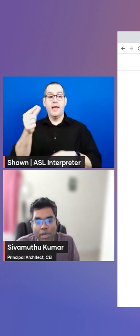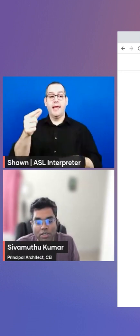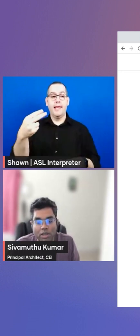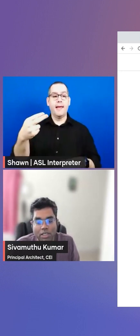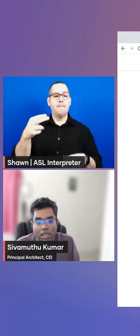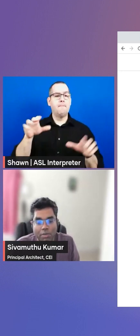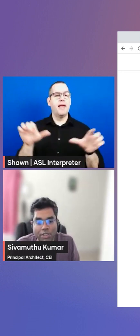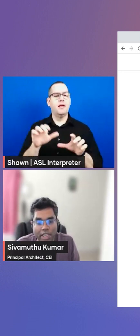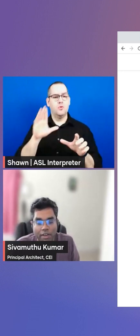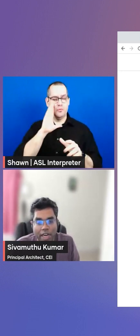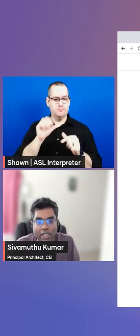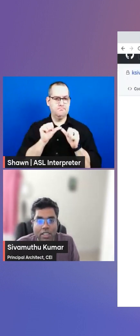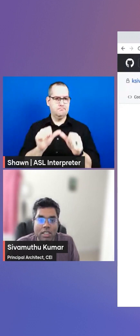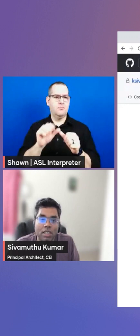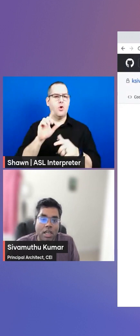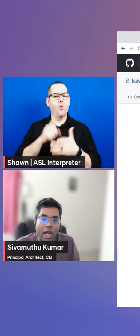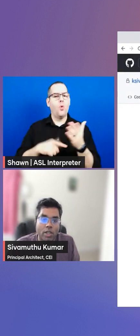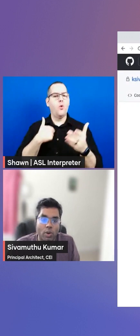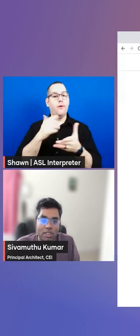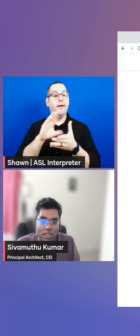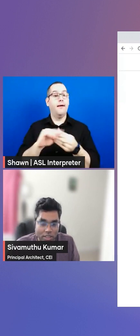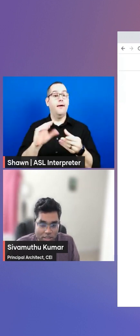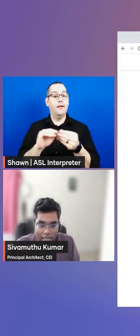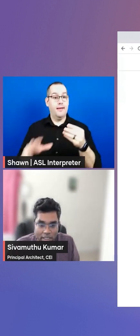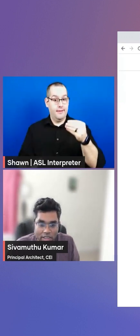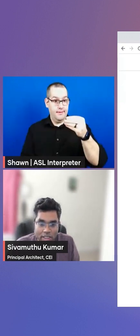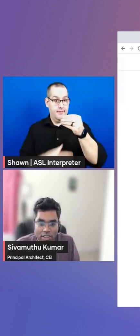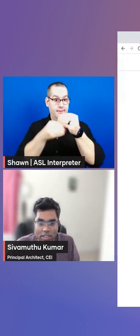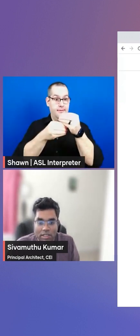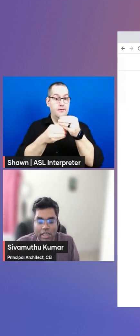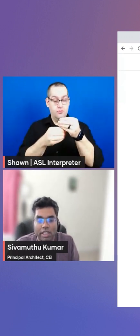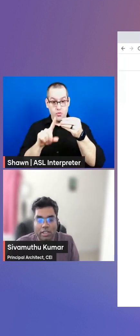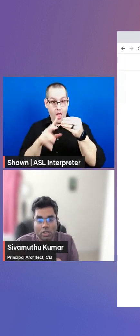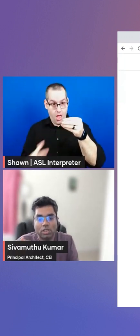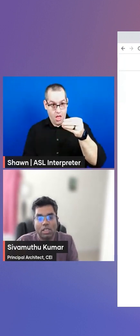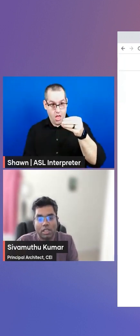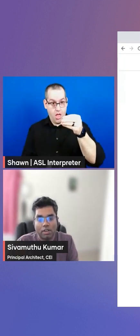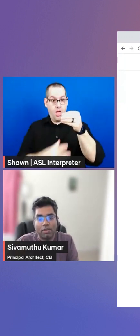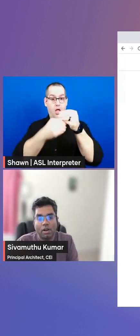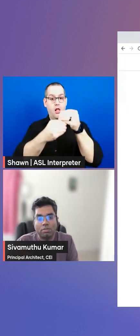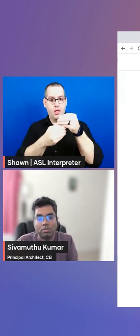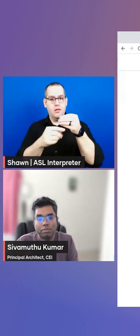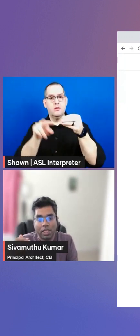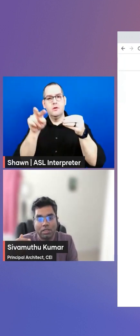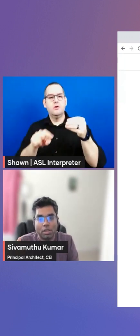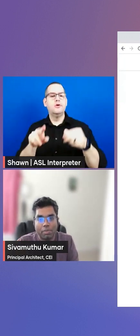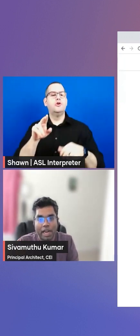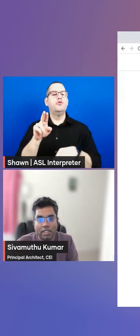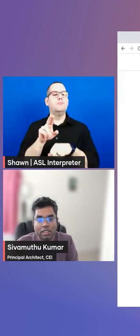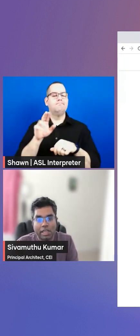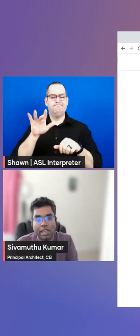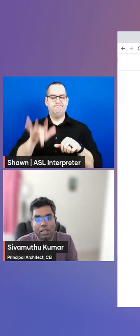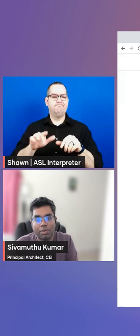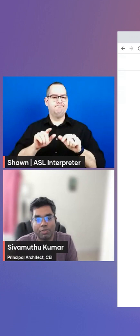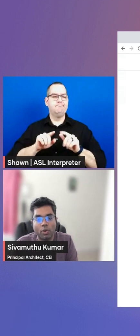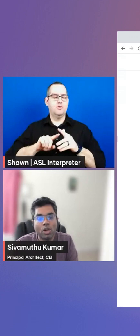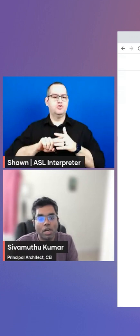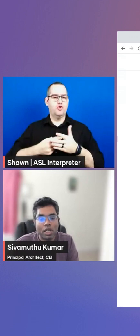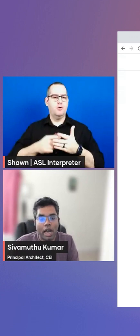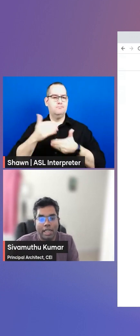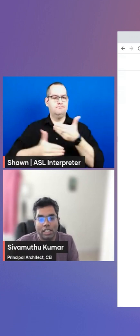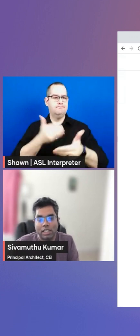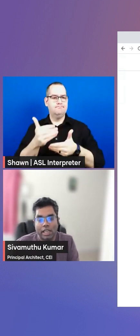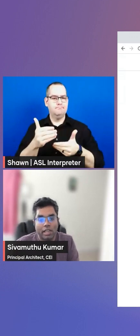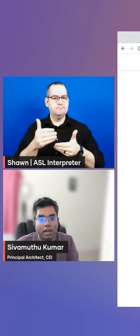triggering based on the comment we have added. And once that is added, then it just like execute the Terraform based on the plan it created